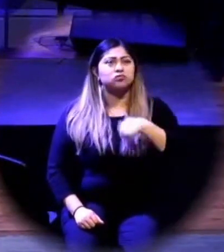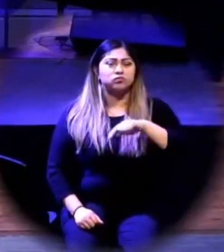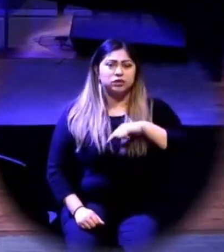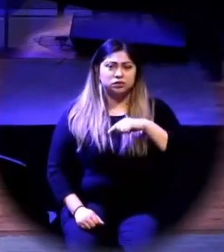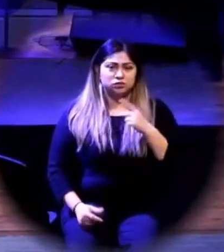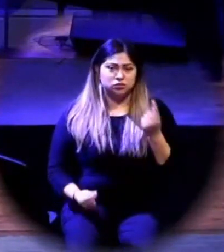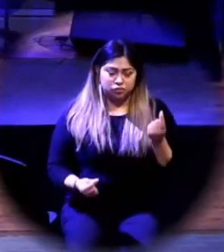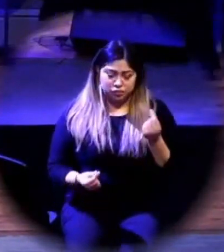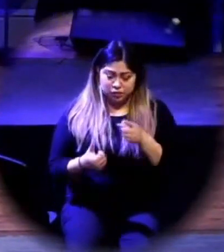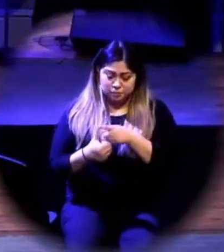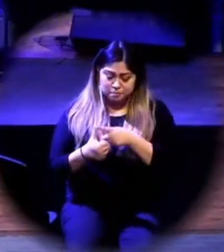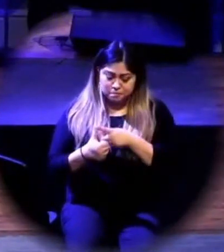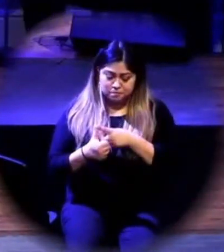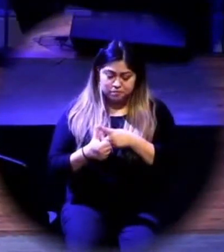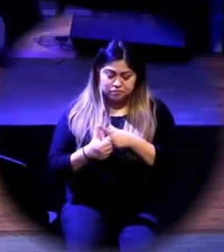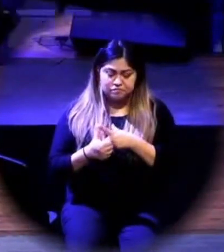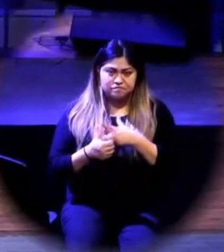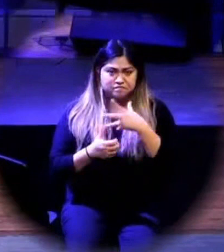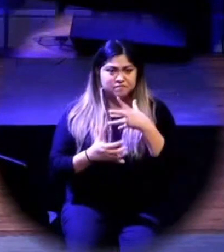enrage against the dying of the light.